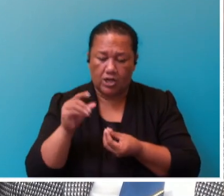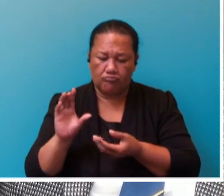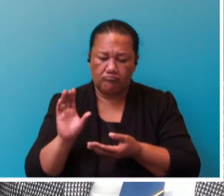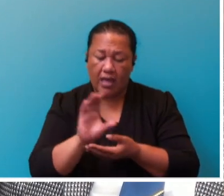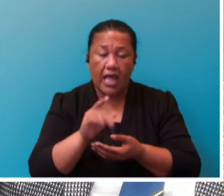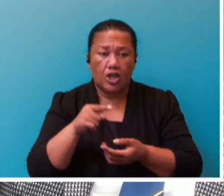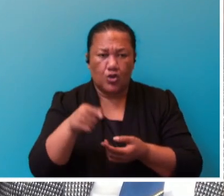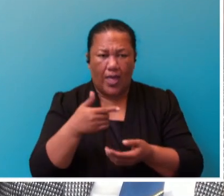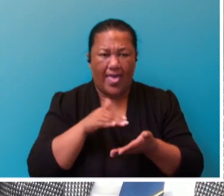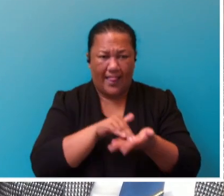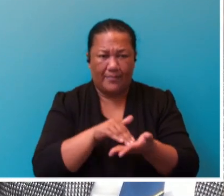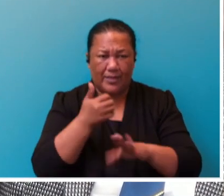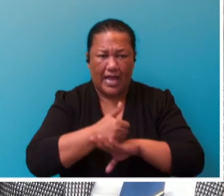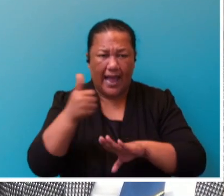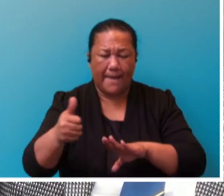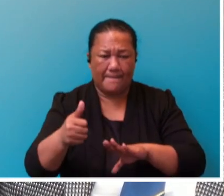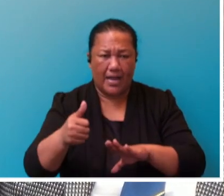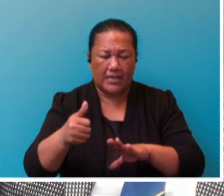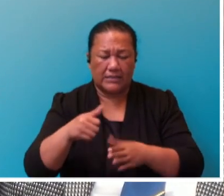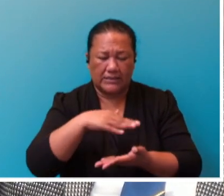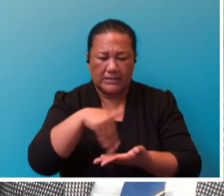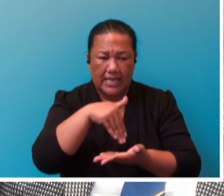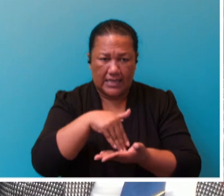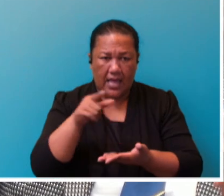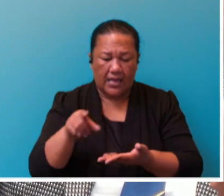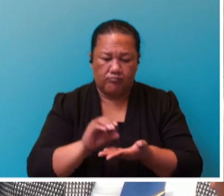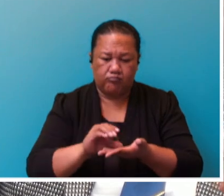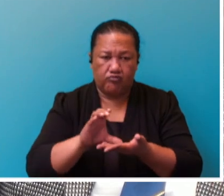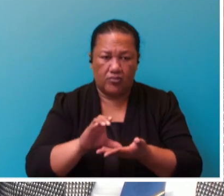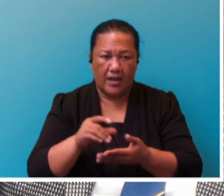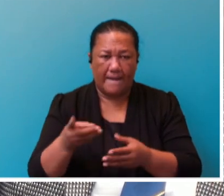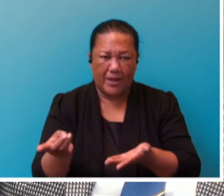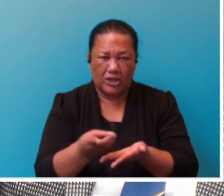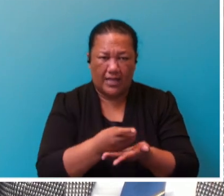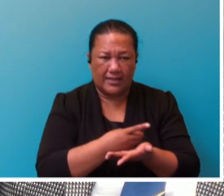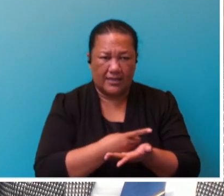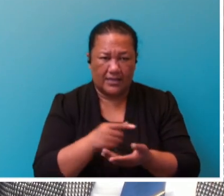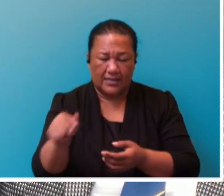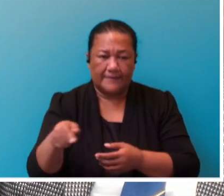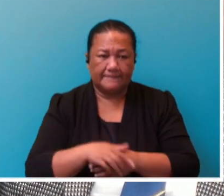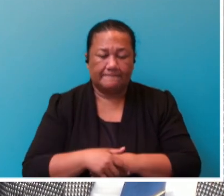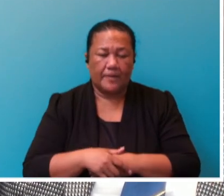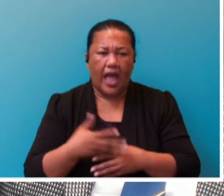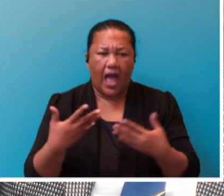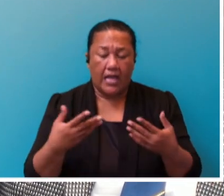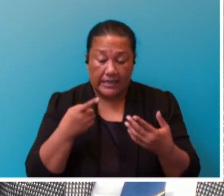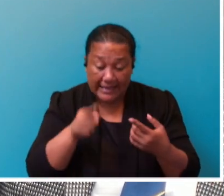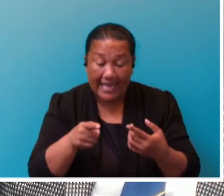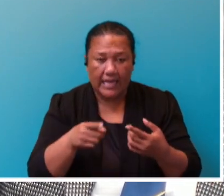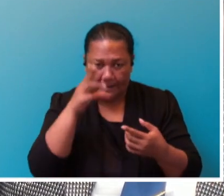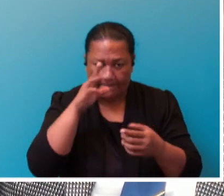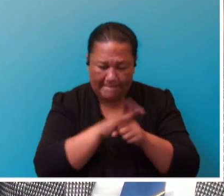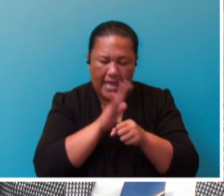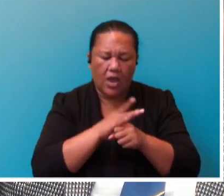So these are going to be part of the review, Honourable Speaker, to try and really look at how we can manage things better. One of the things that we